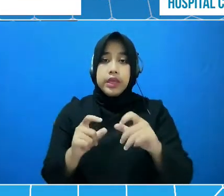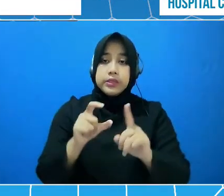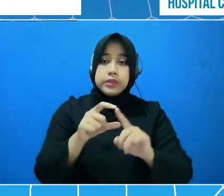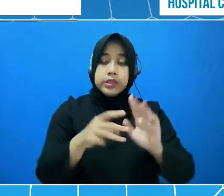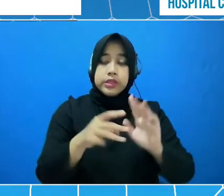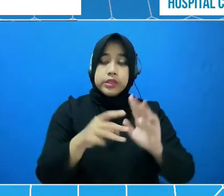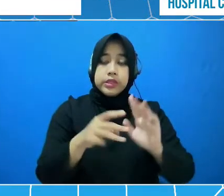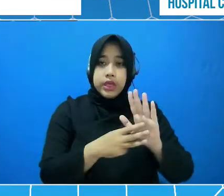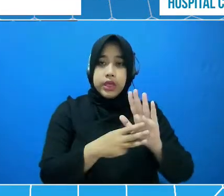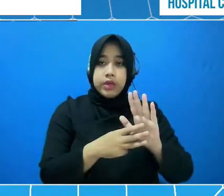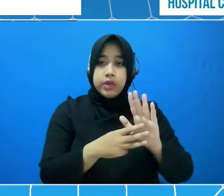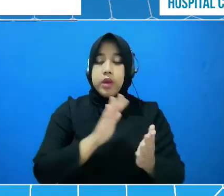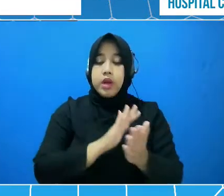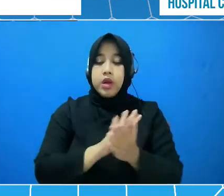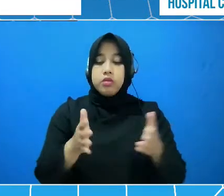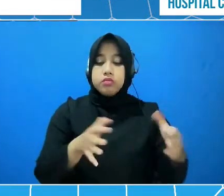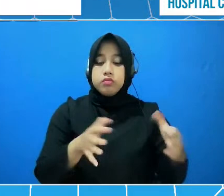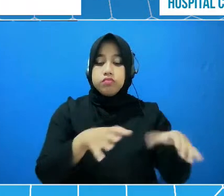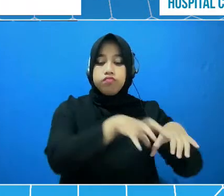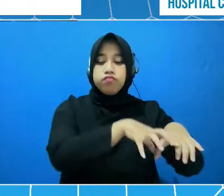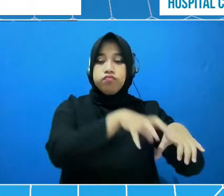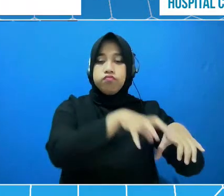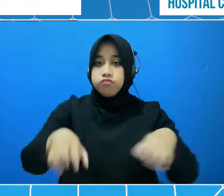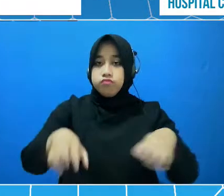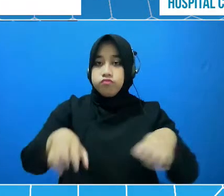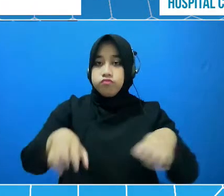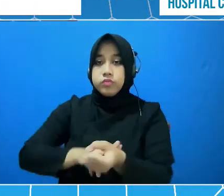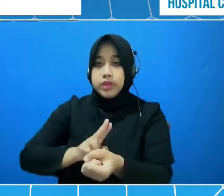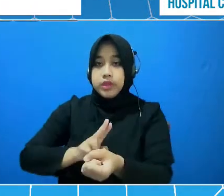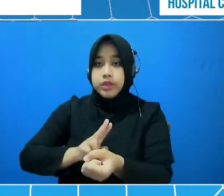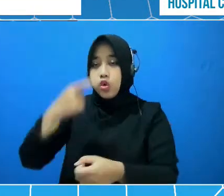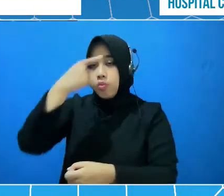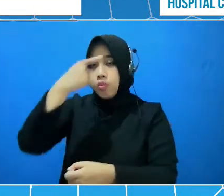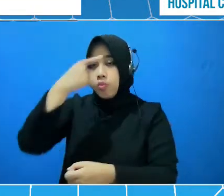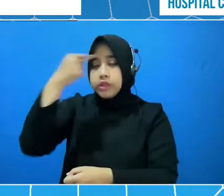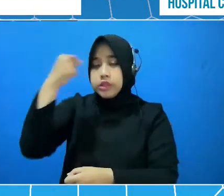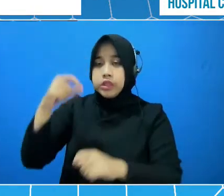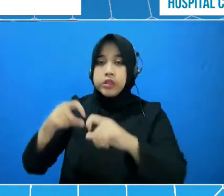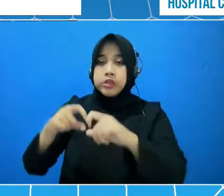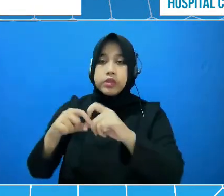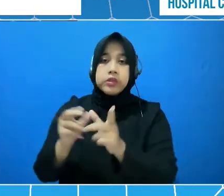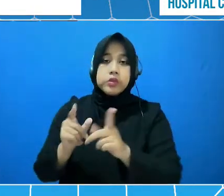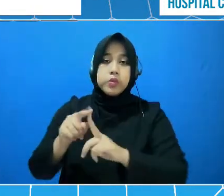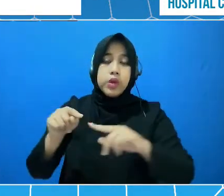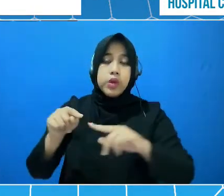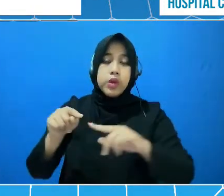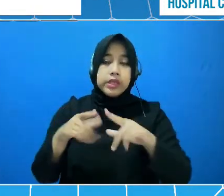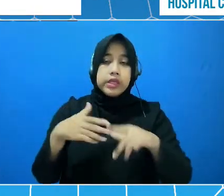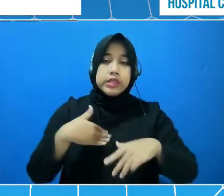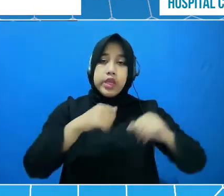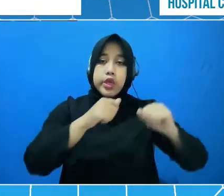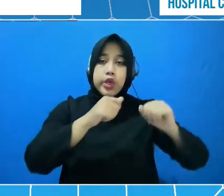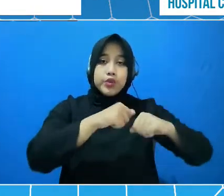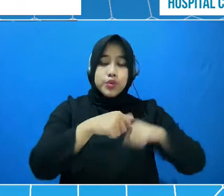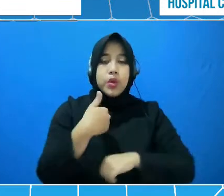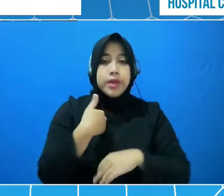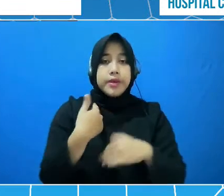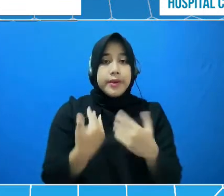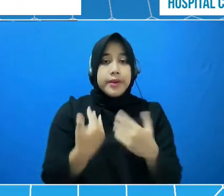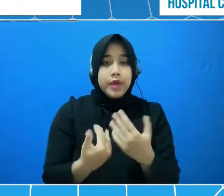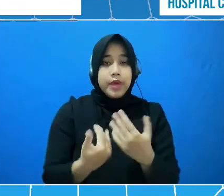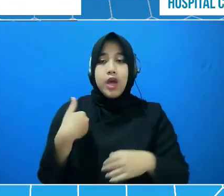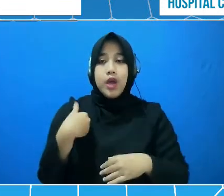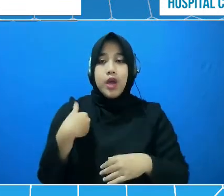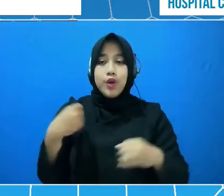hospital for them to be taken care. And I do agree with you that I think there were significant numbers of cases because of the lockdown,